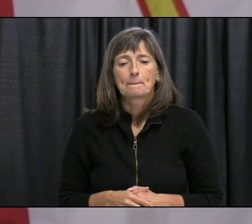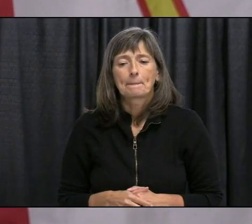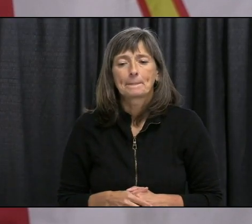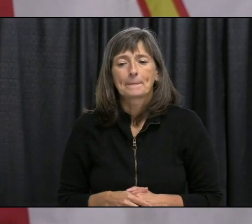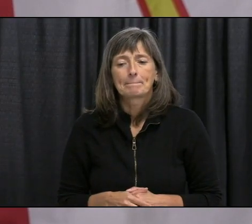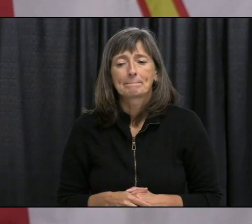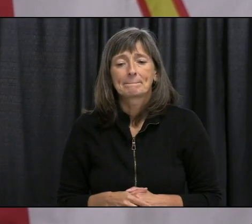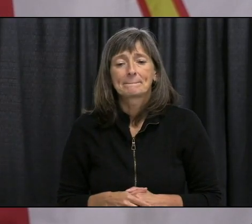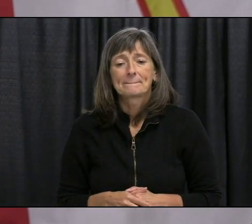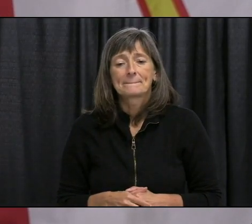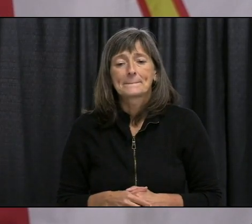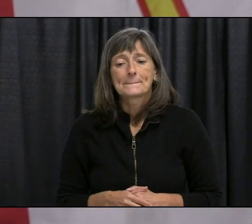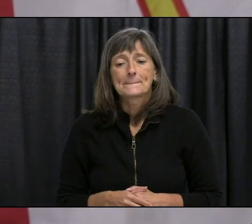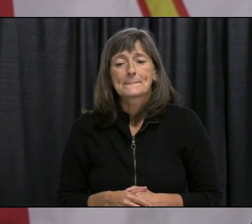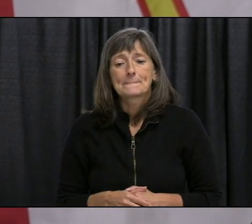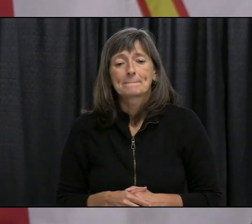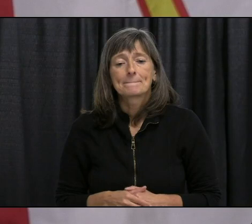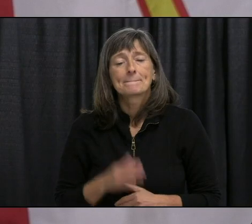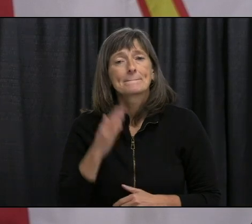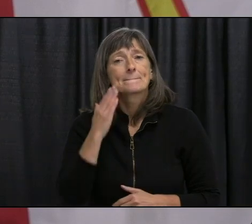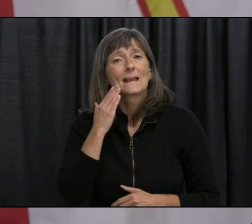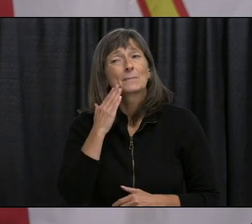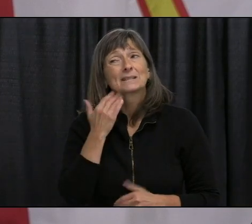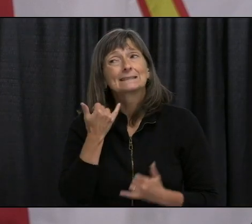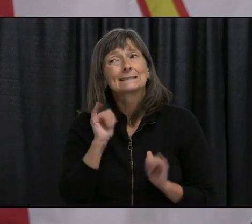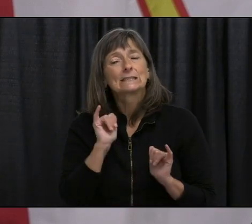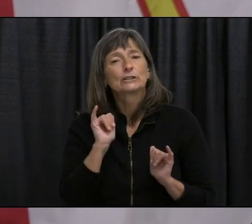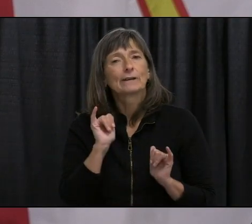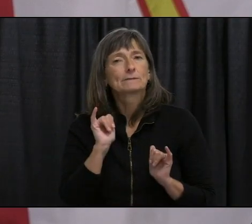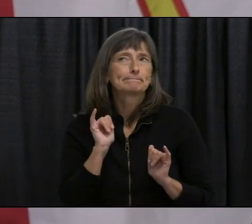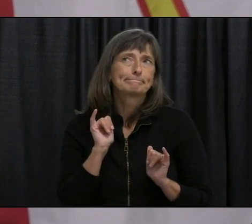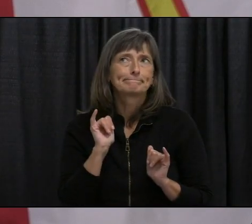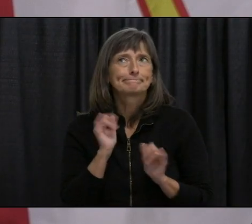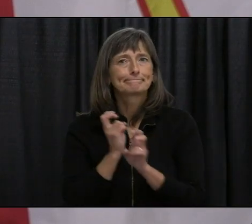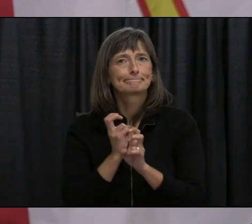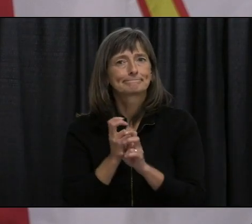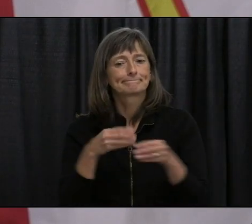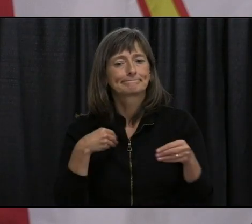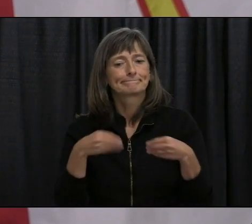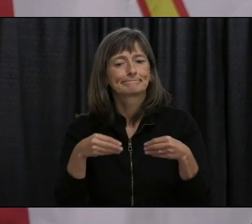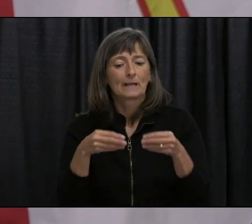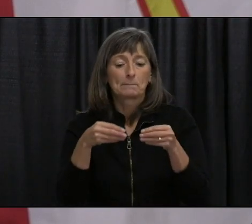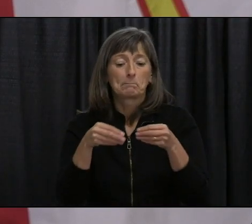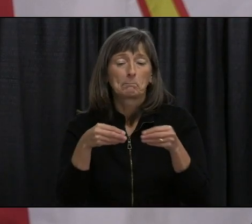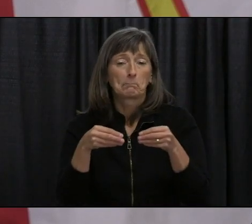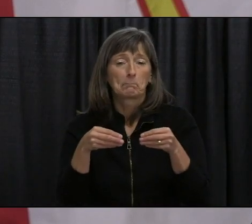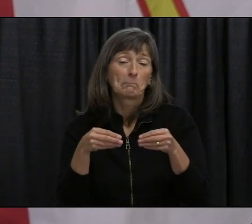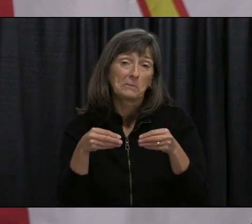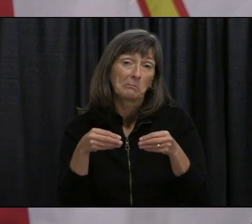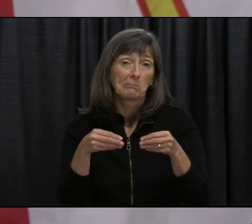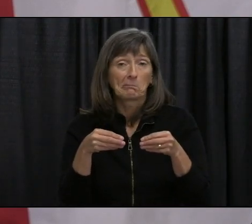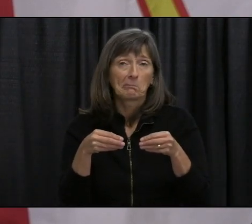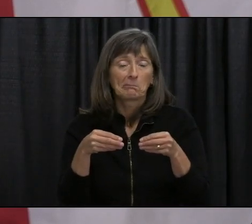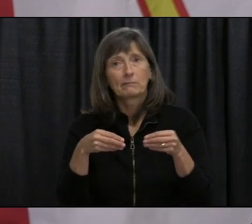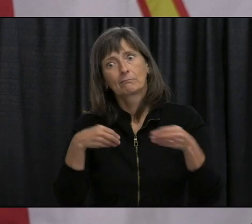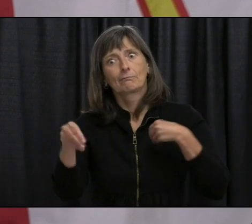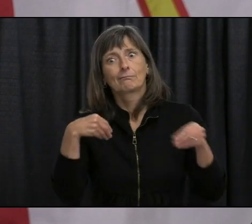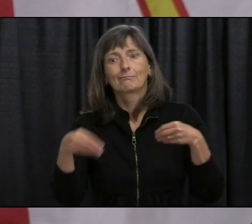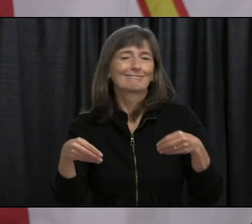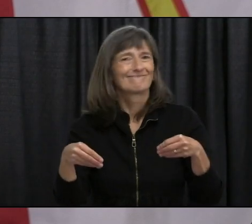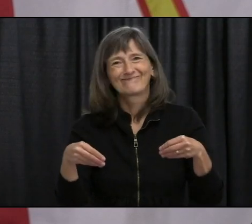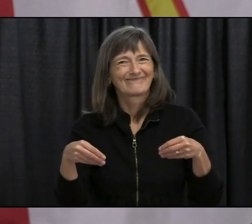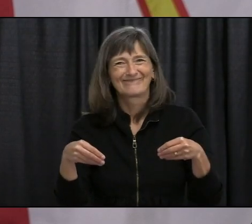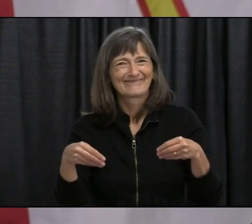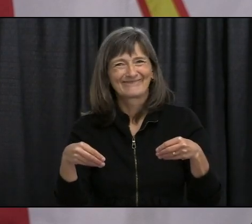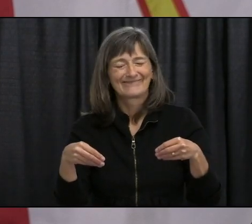there are some limitations to how flexible you can be. Going forward, those